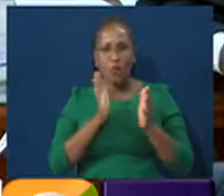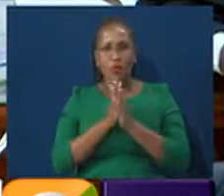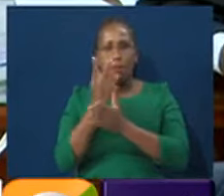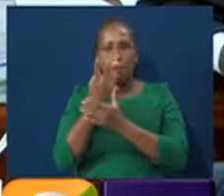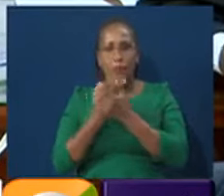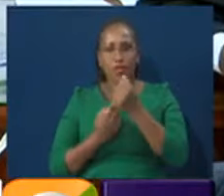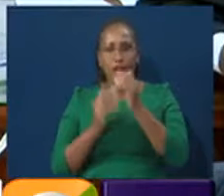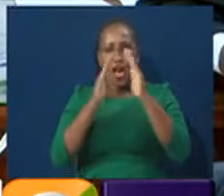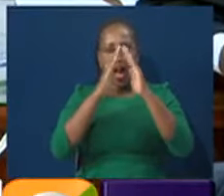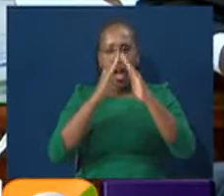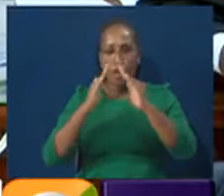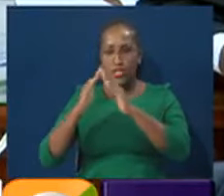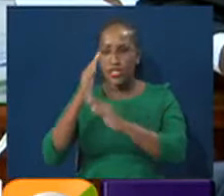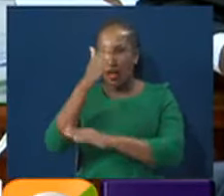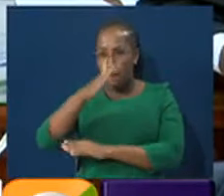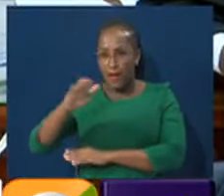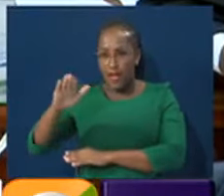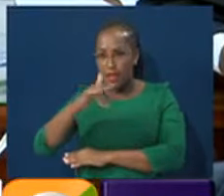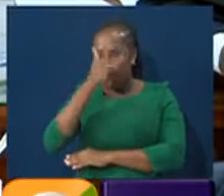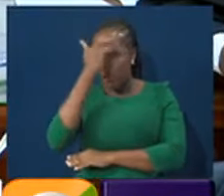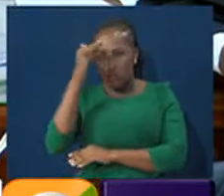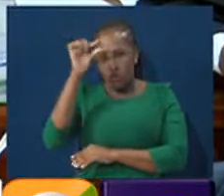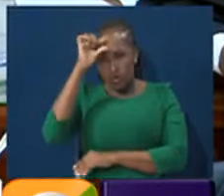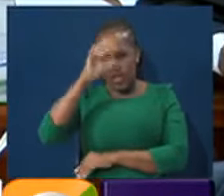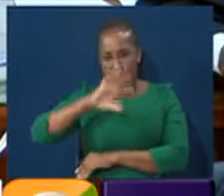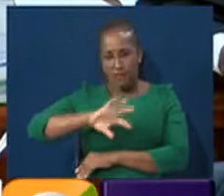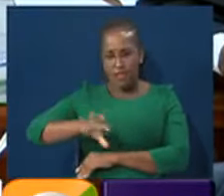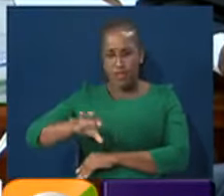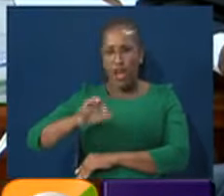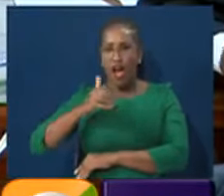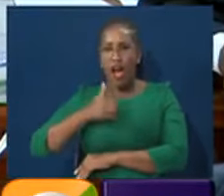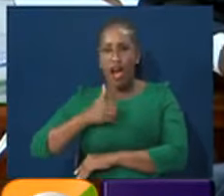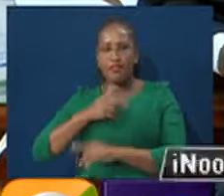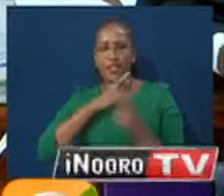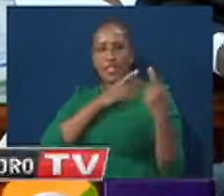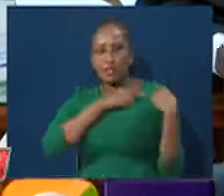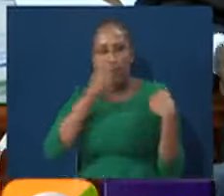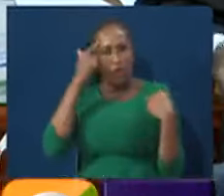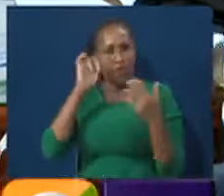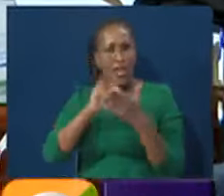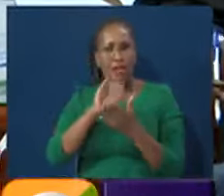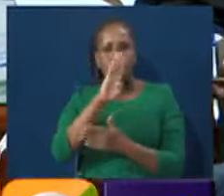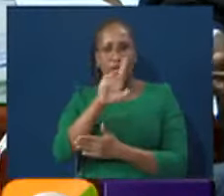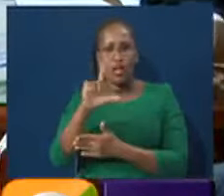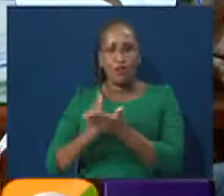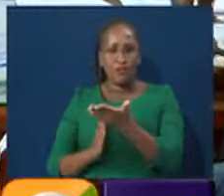parliament, because even the county governments are subject to the Bill of Rights.